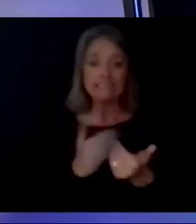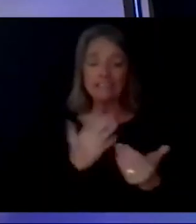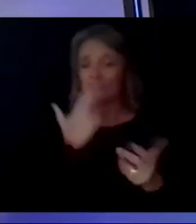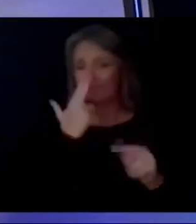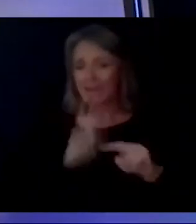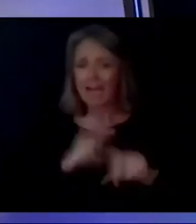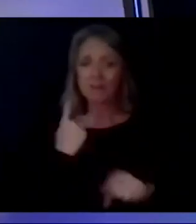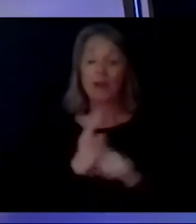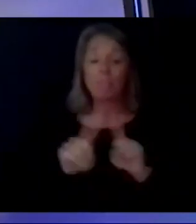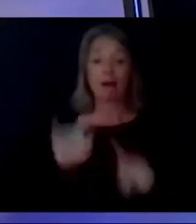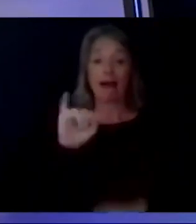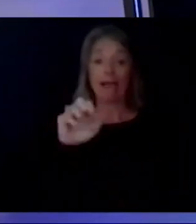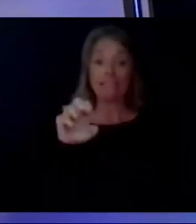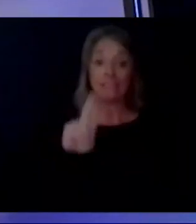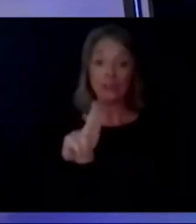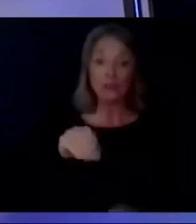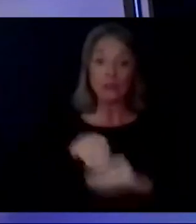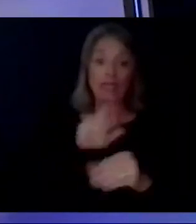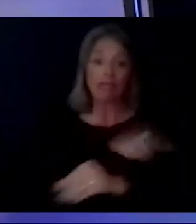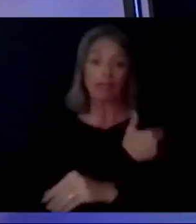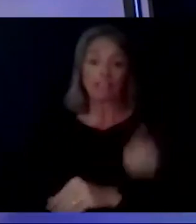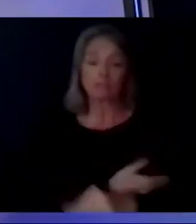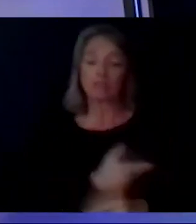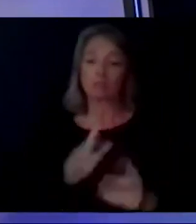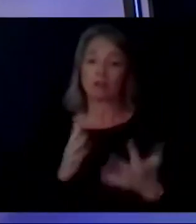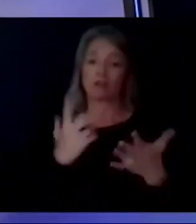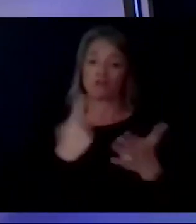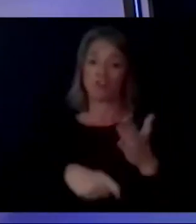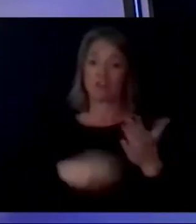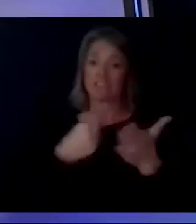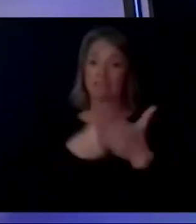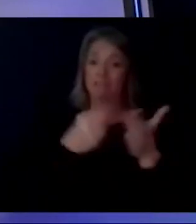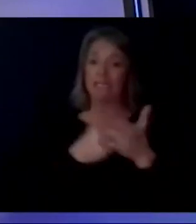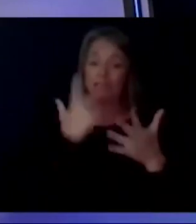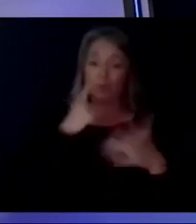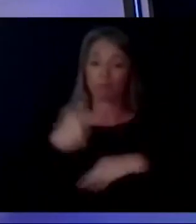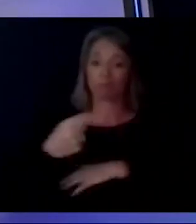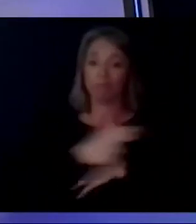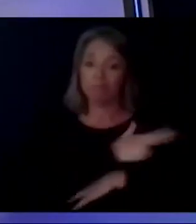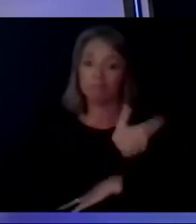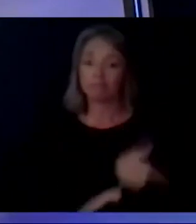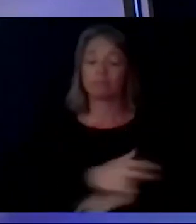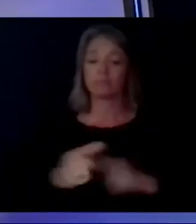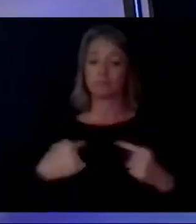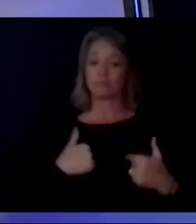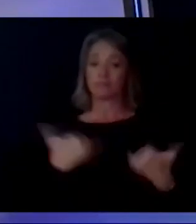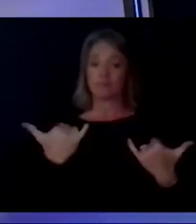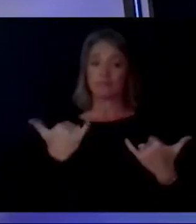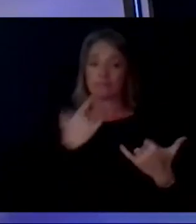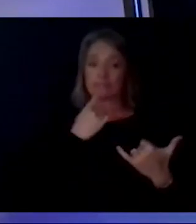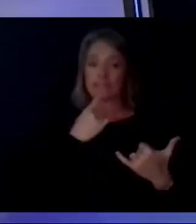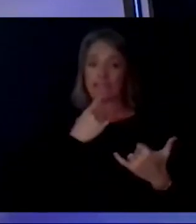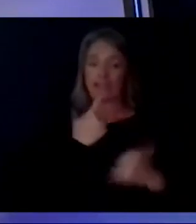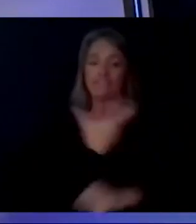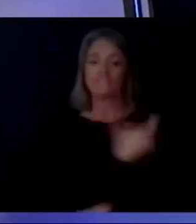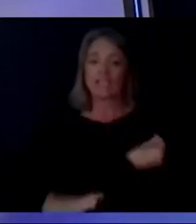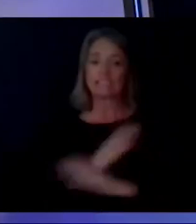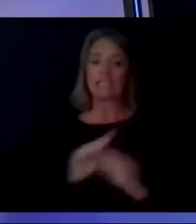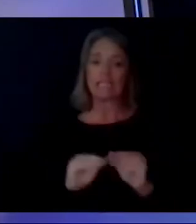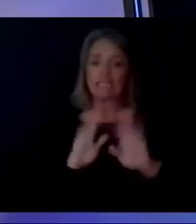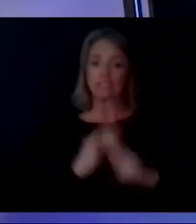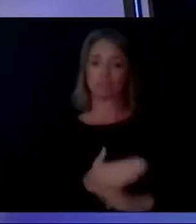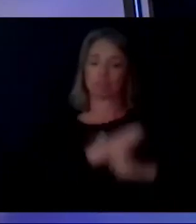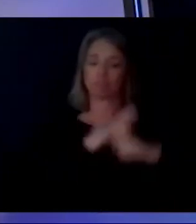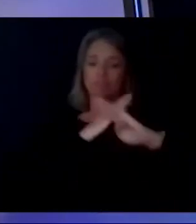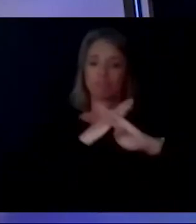your grave. Yeah. So can I just say, vaccines clearly prevent serious illness and death from